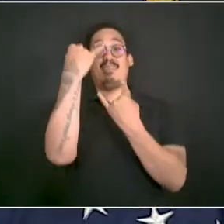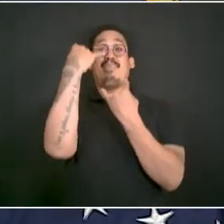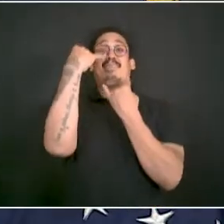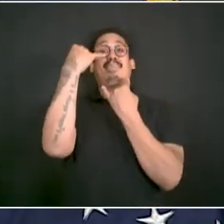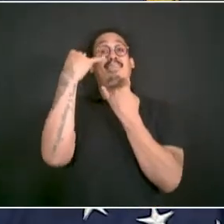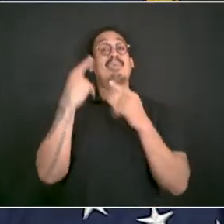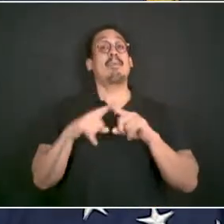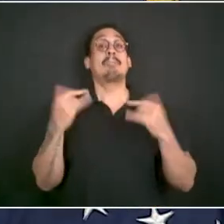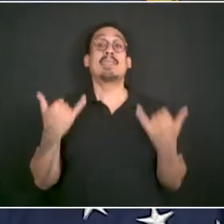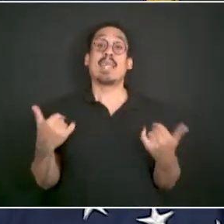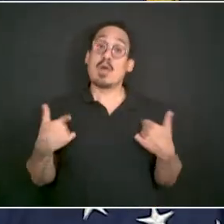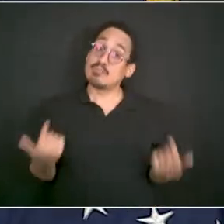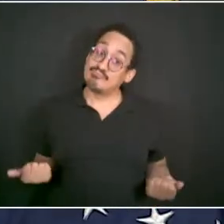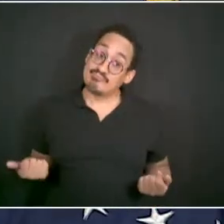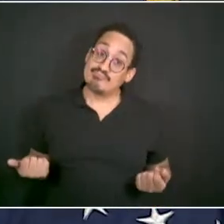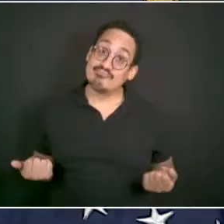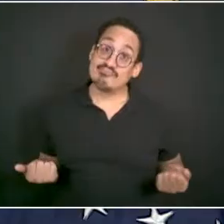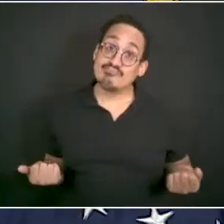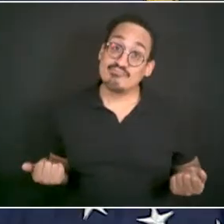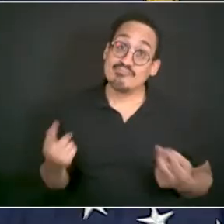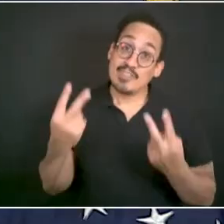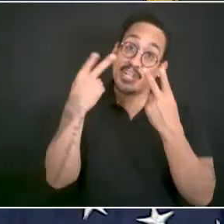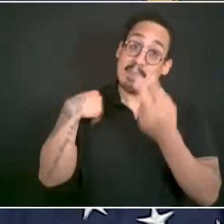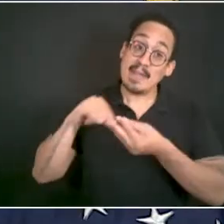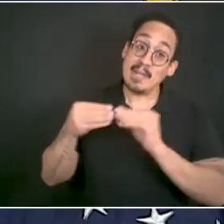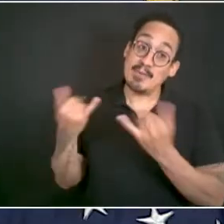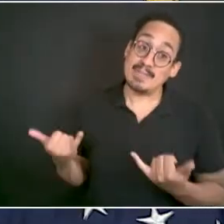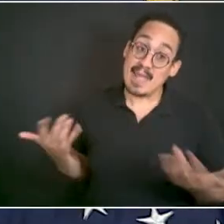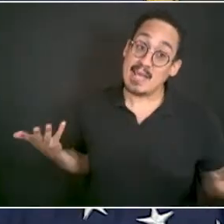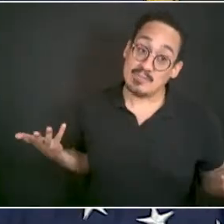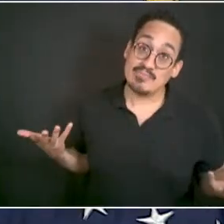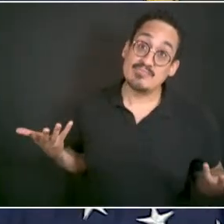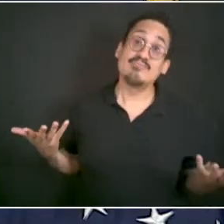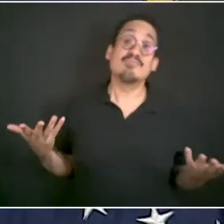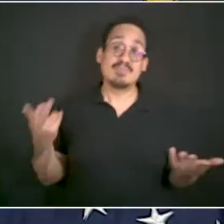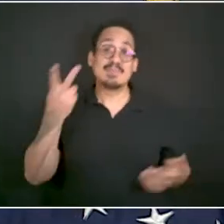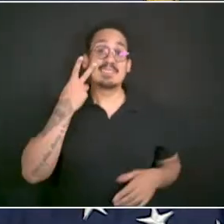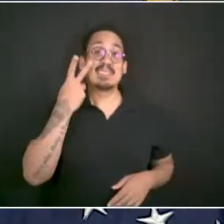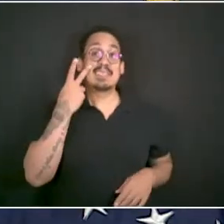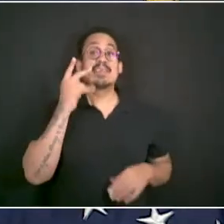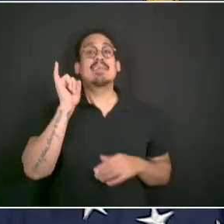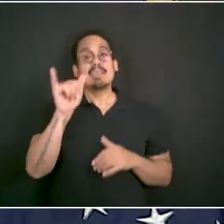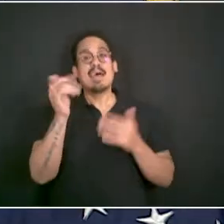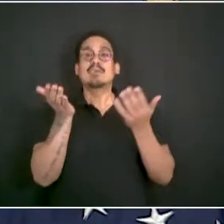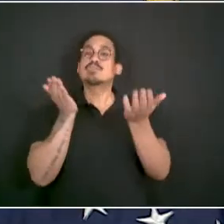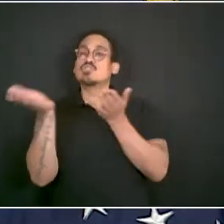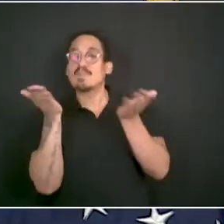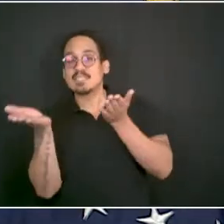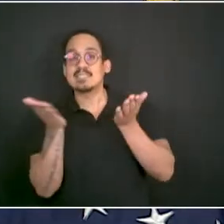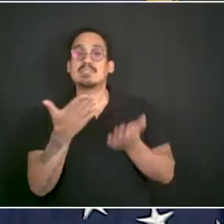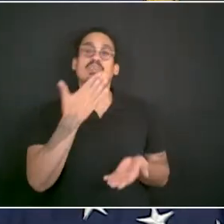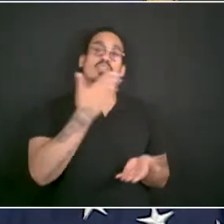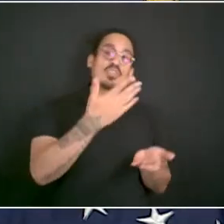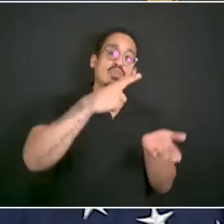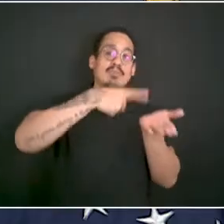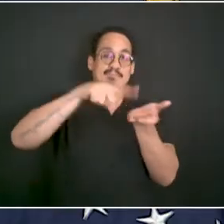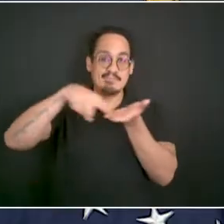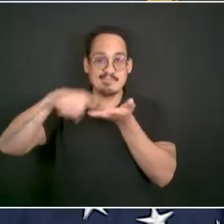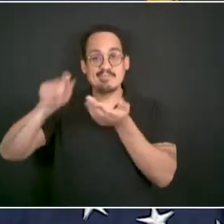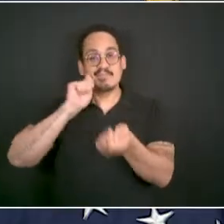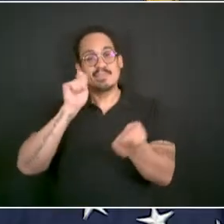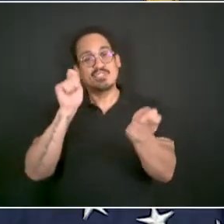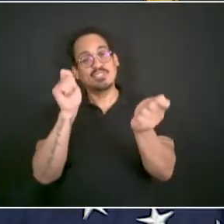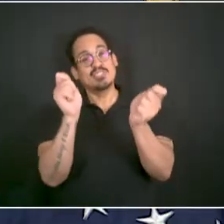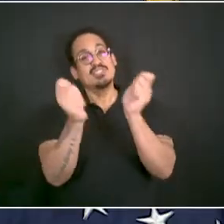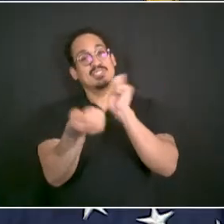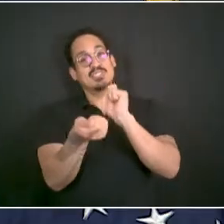introduce people to the possibilities of paying for goods and services and for building out their revenue.